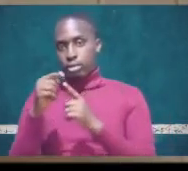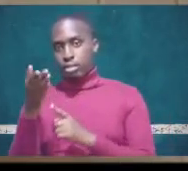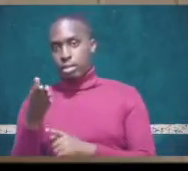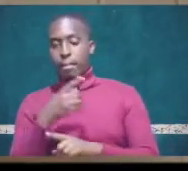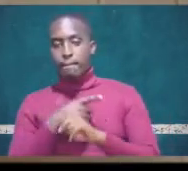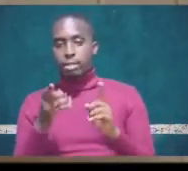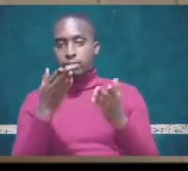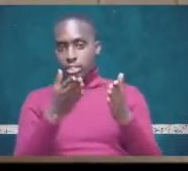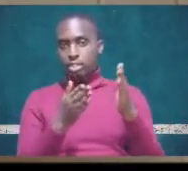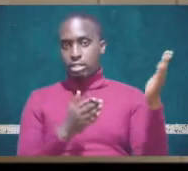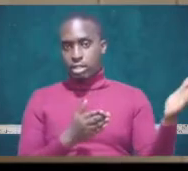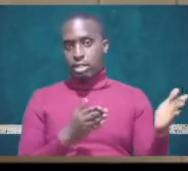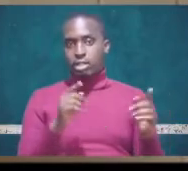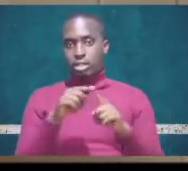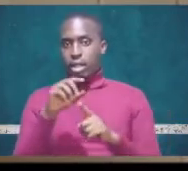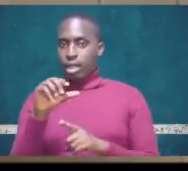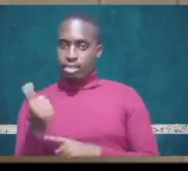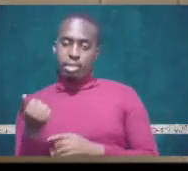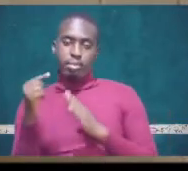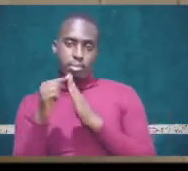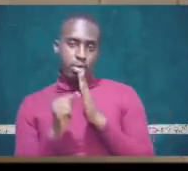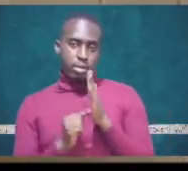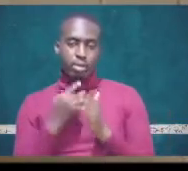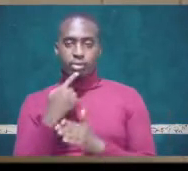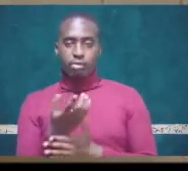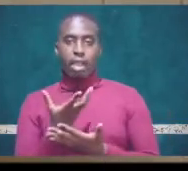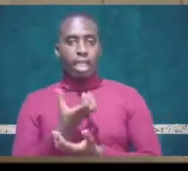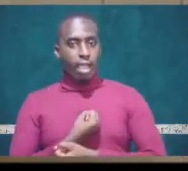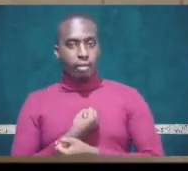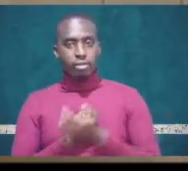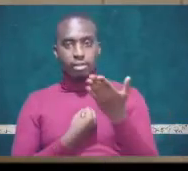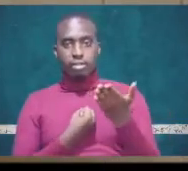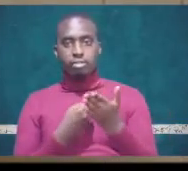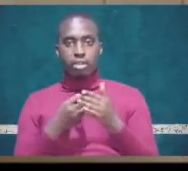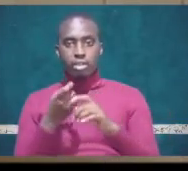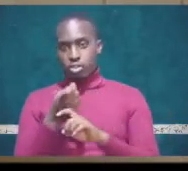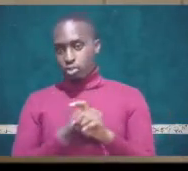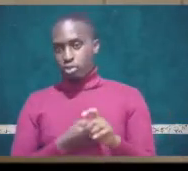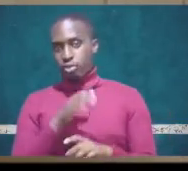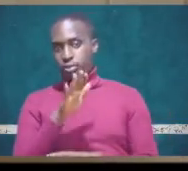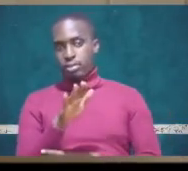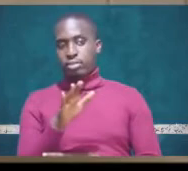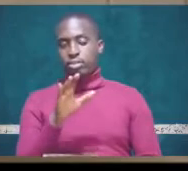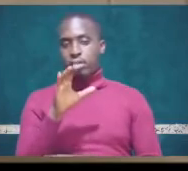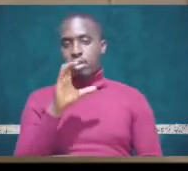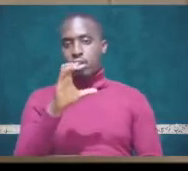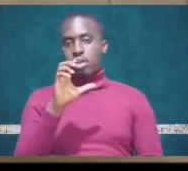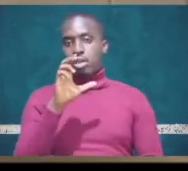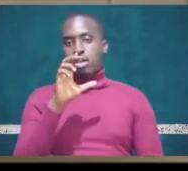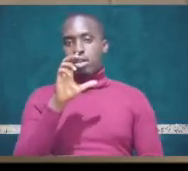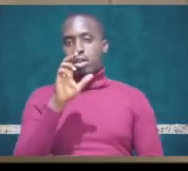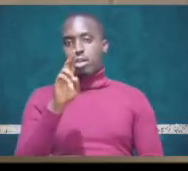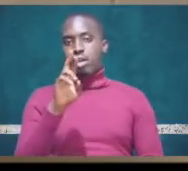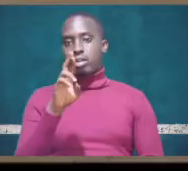then to here up to this other point. So I have the source of the current. This is the